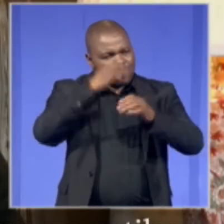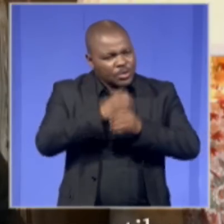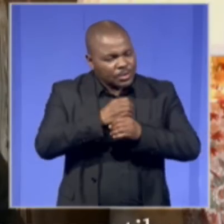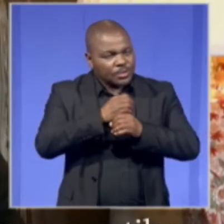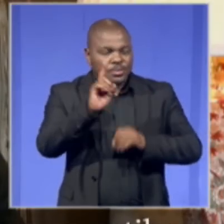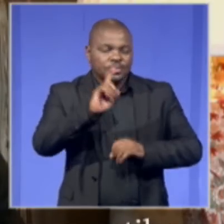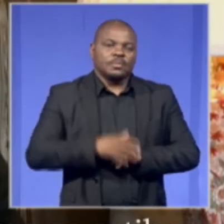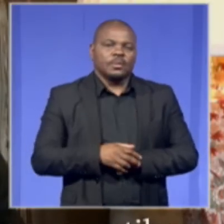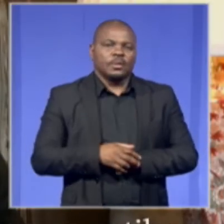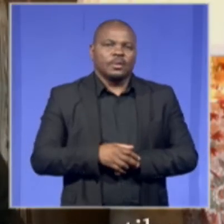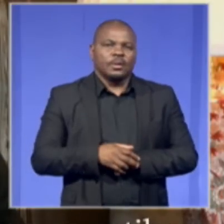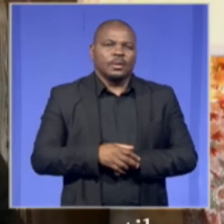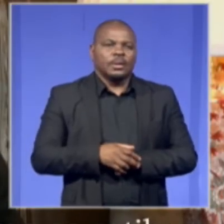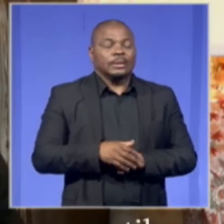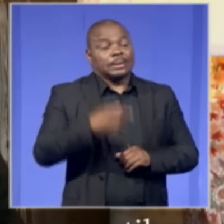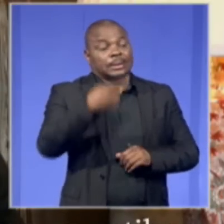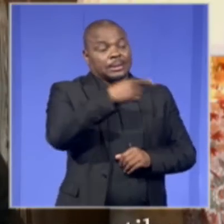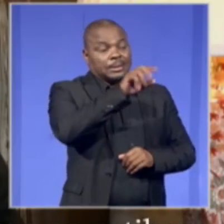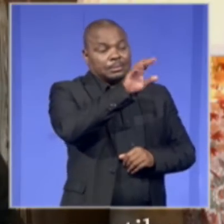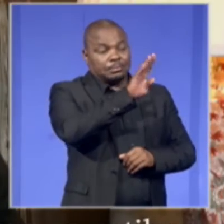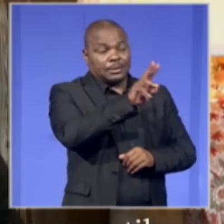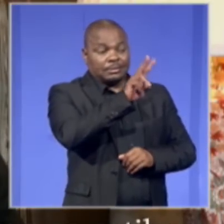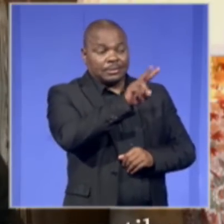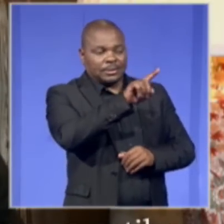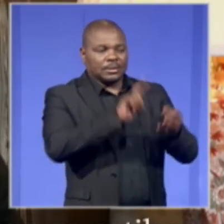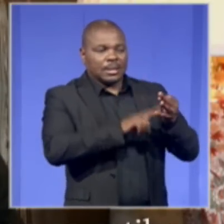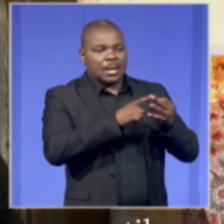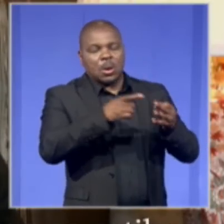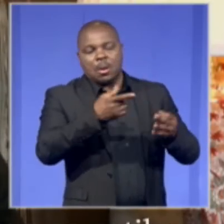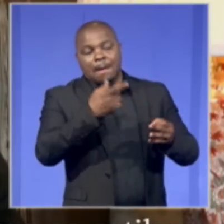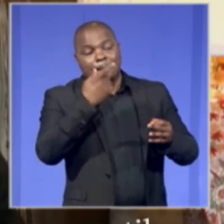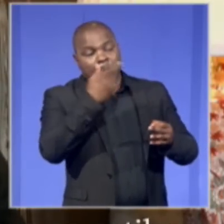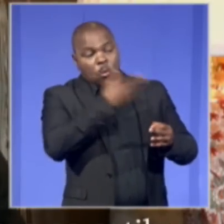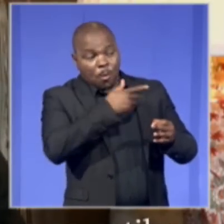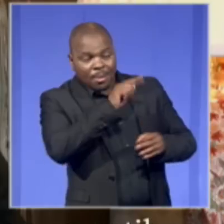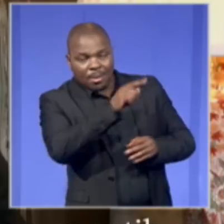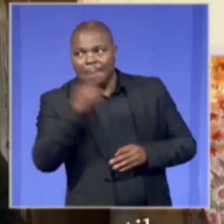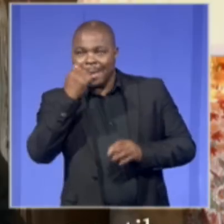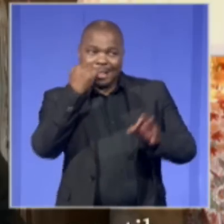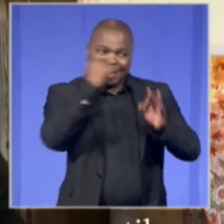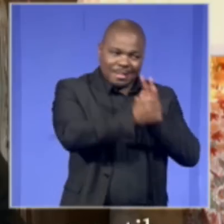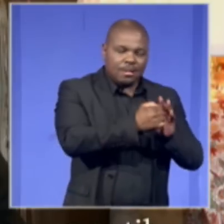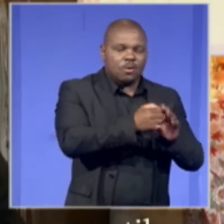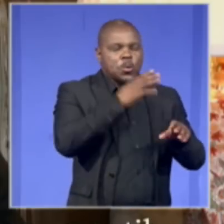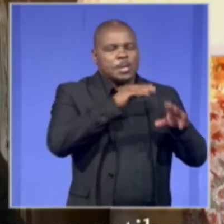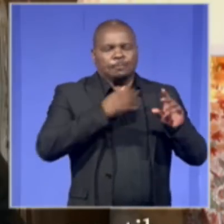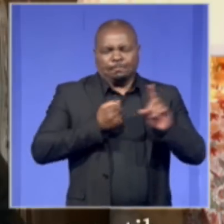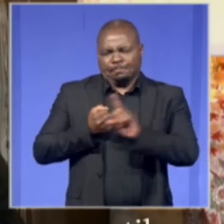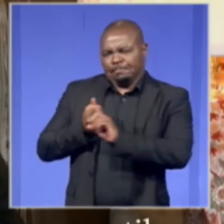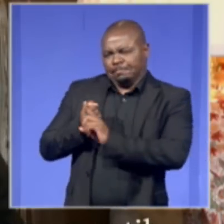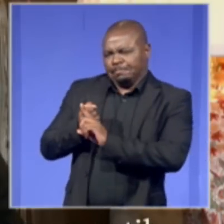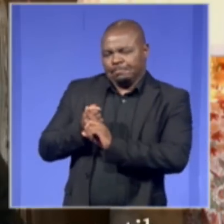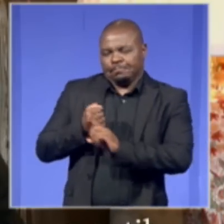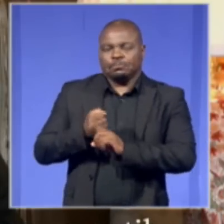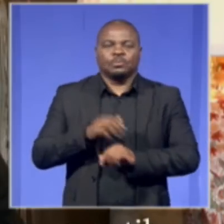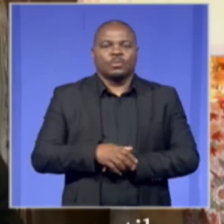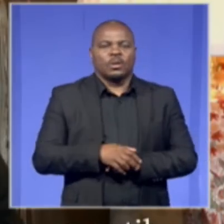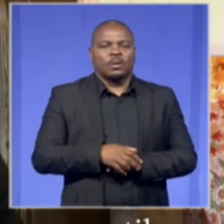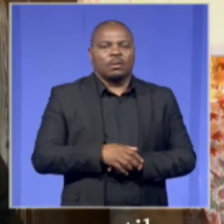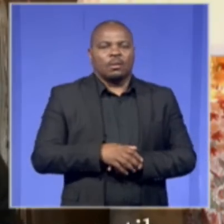on the fight against gender-based violence and femicide. We have strengthened the capabilities of the